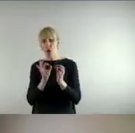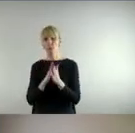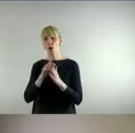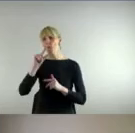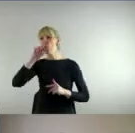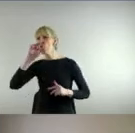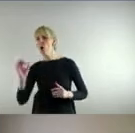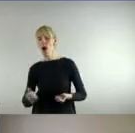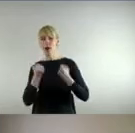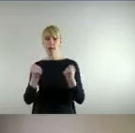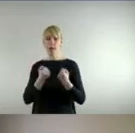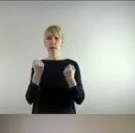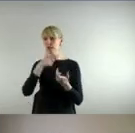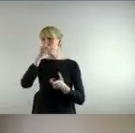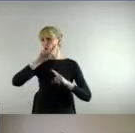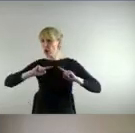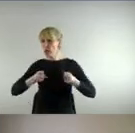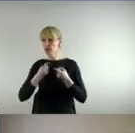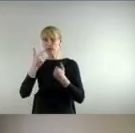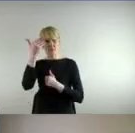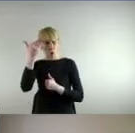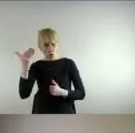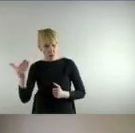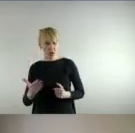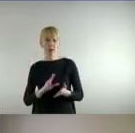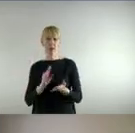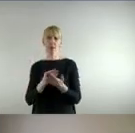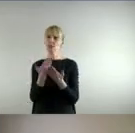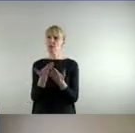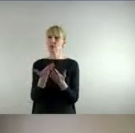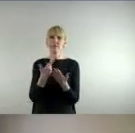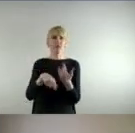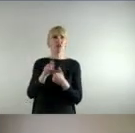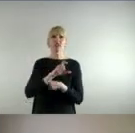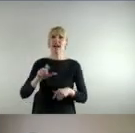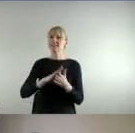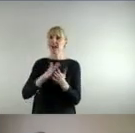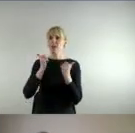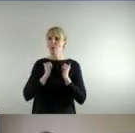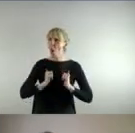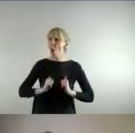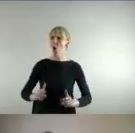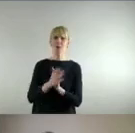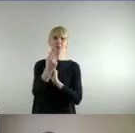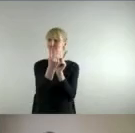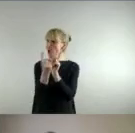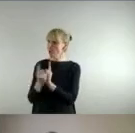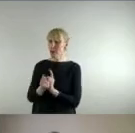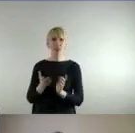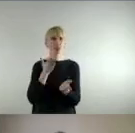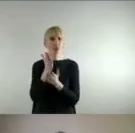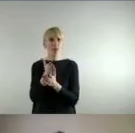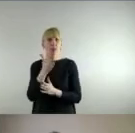Have meetings in peacetime so you know each other when the crisis occur. Practice